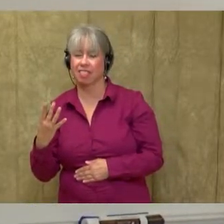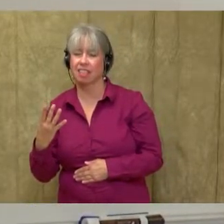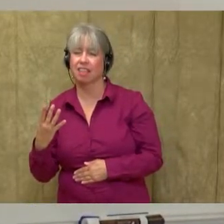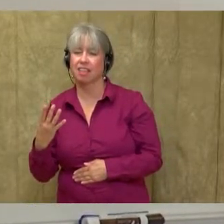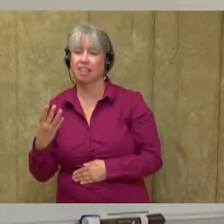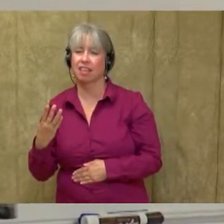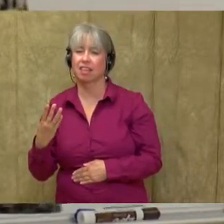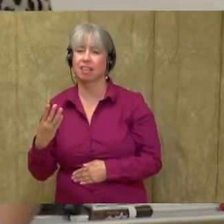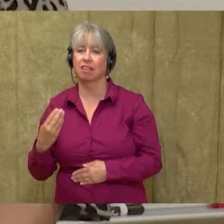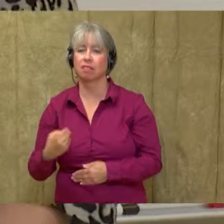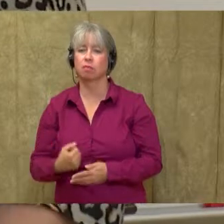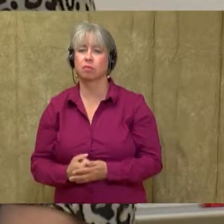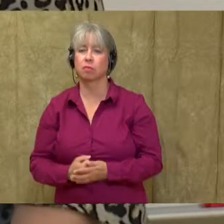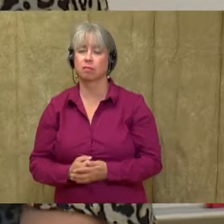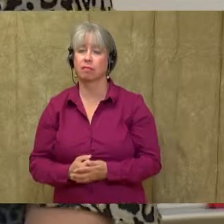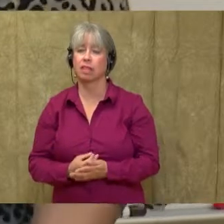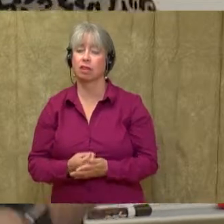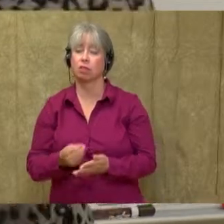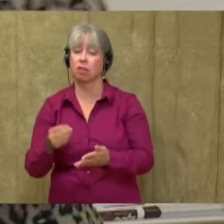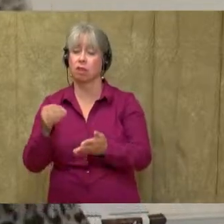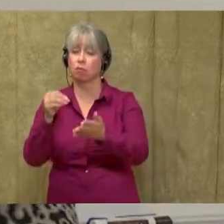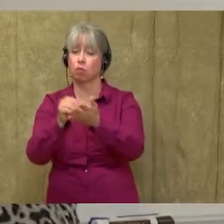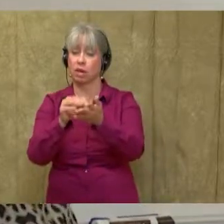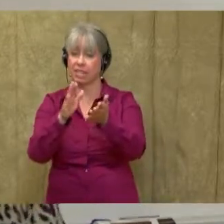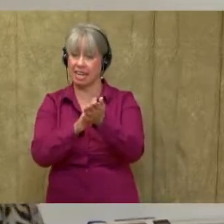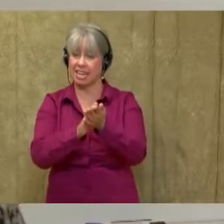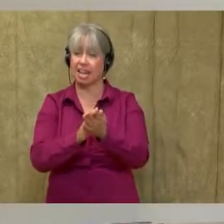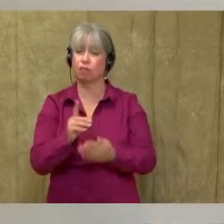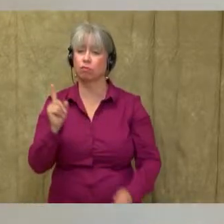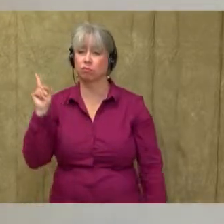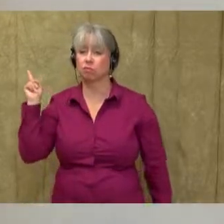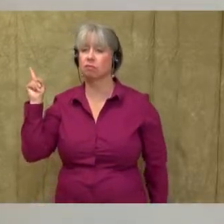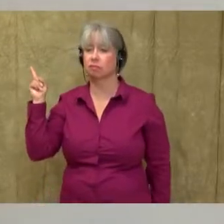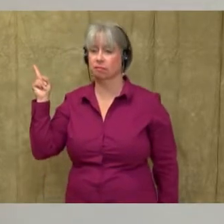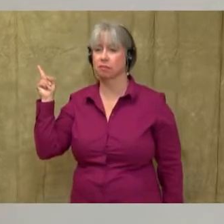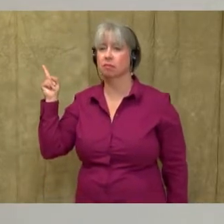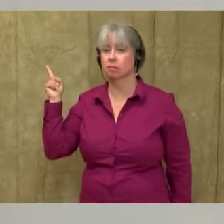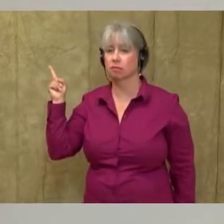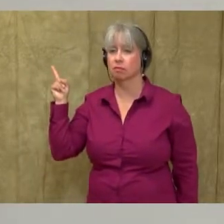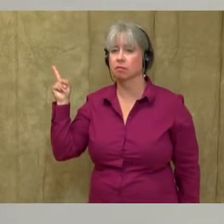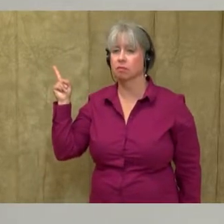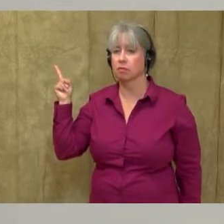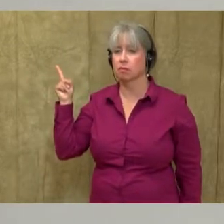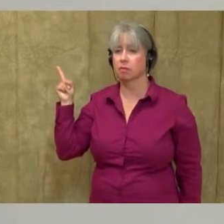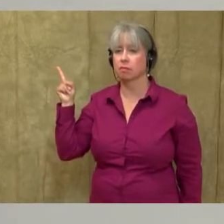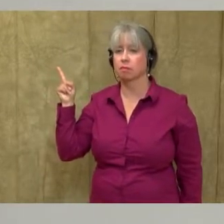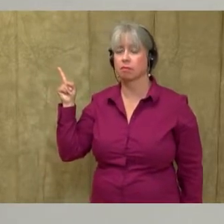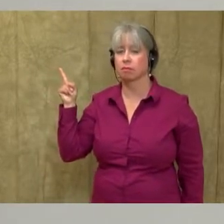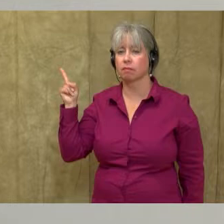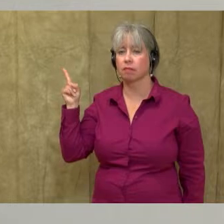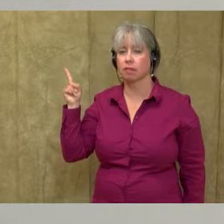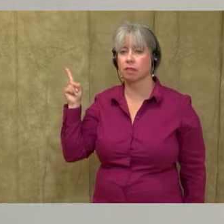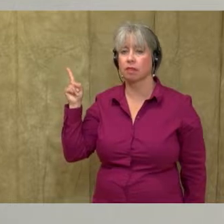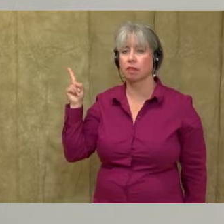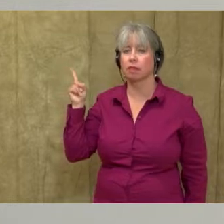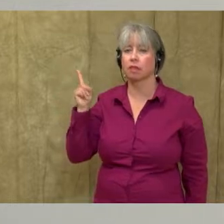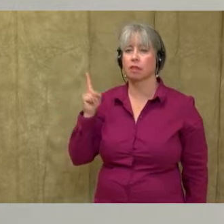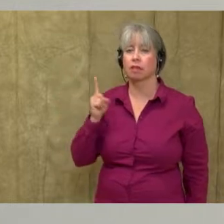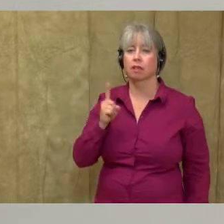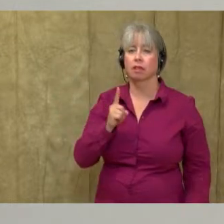around. And so I'm going to write that up here. My circumference is